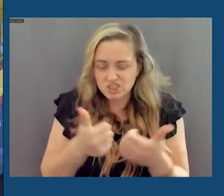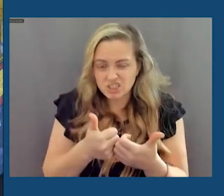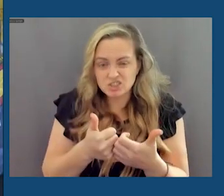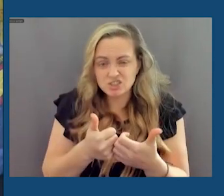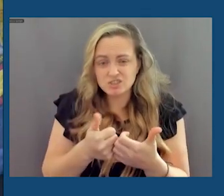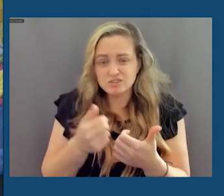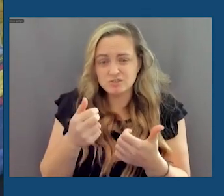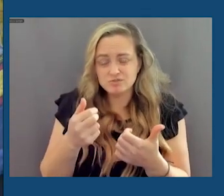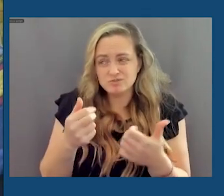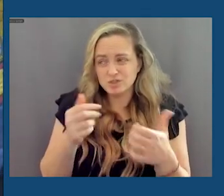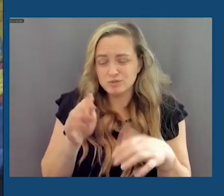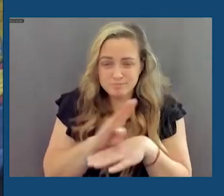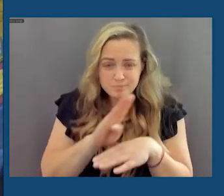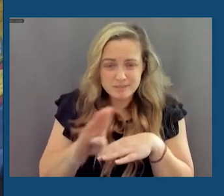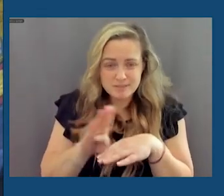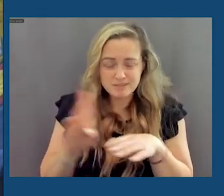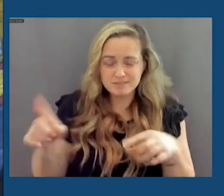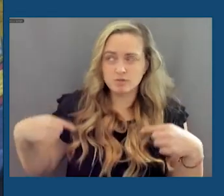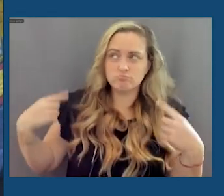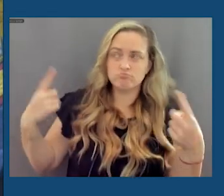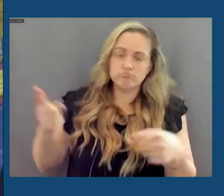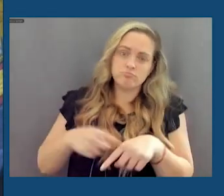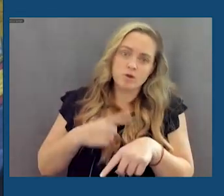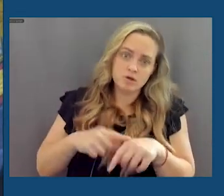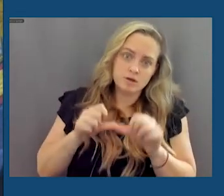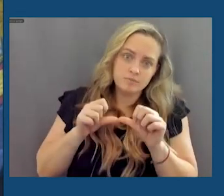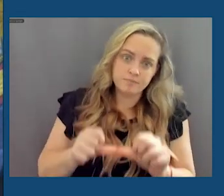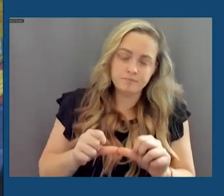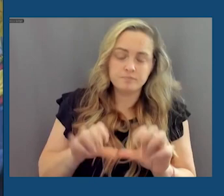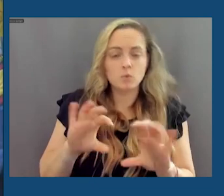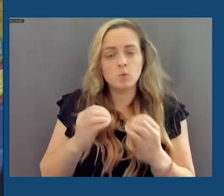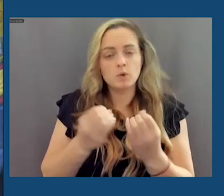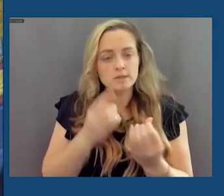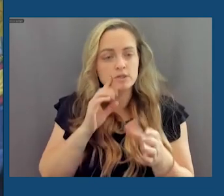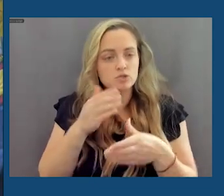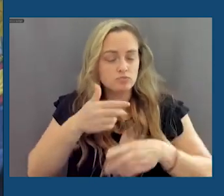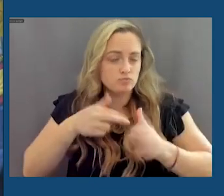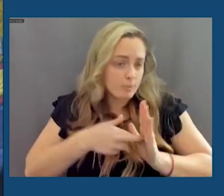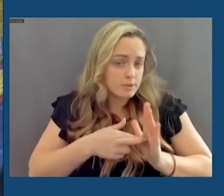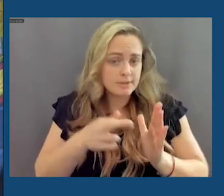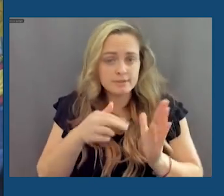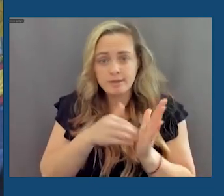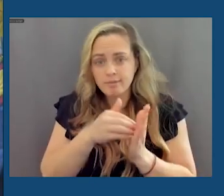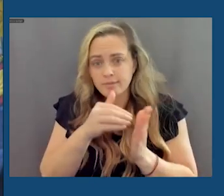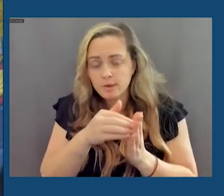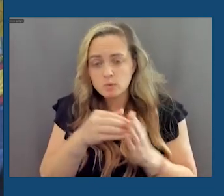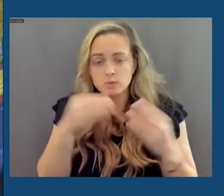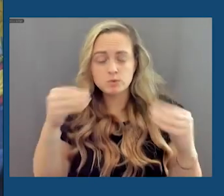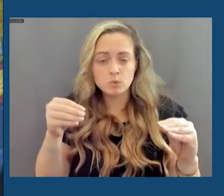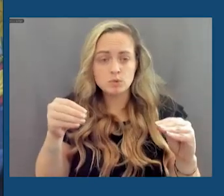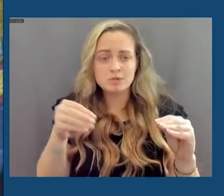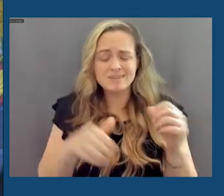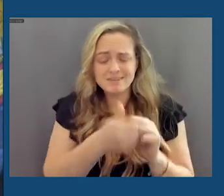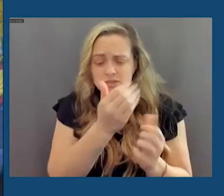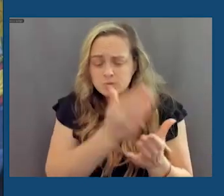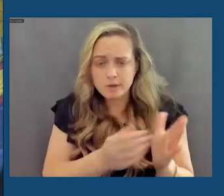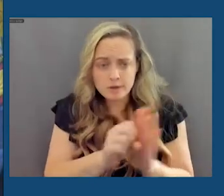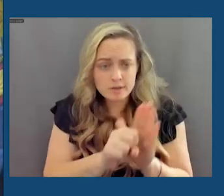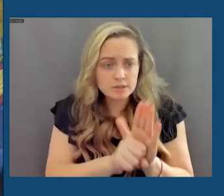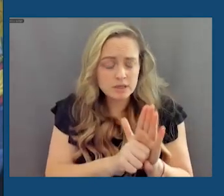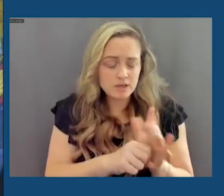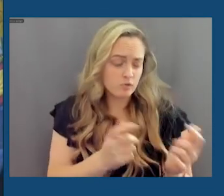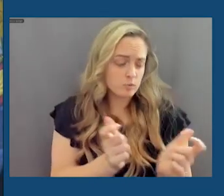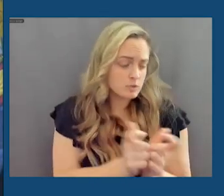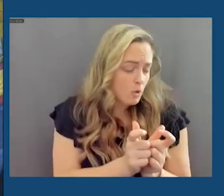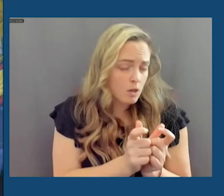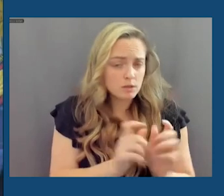retailers in New York State for far too long. Our organization represents thousands of stores in every corner of the state, ranging from the smallest